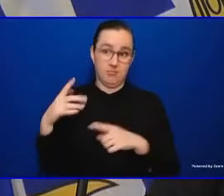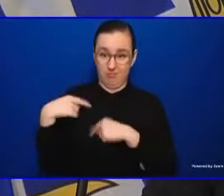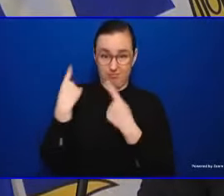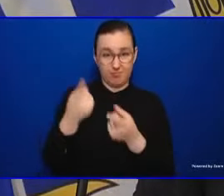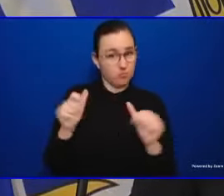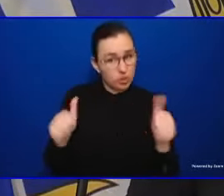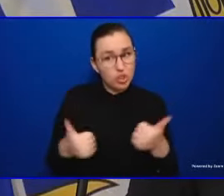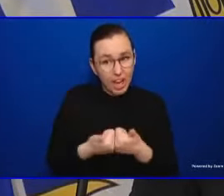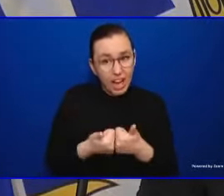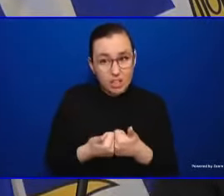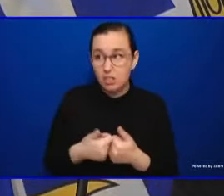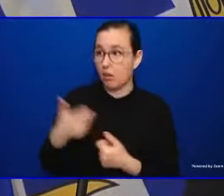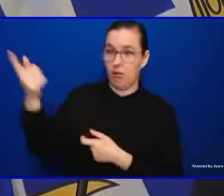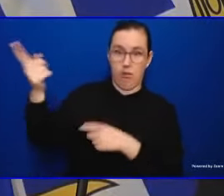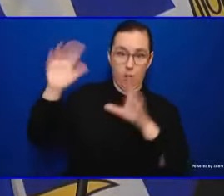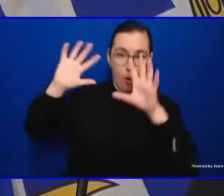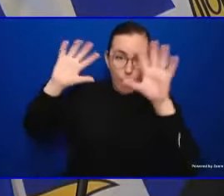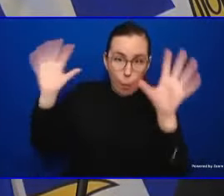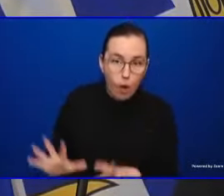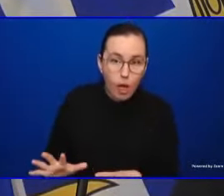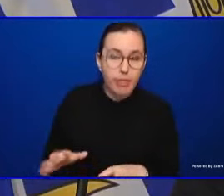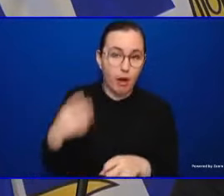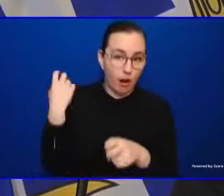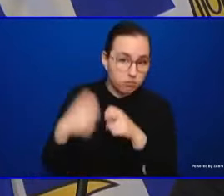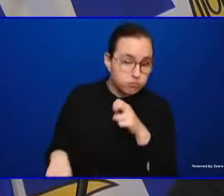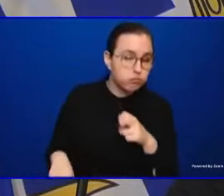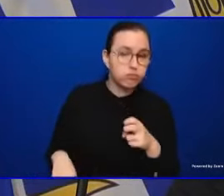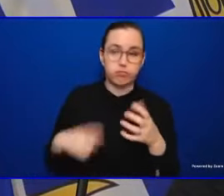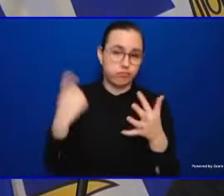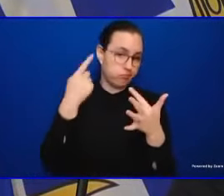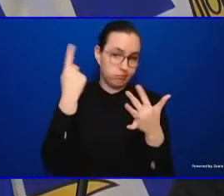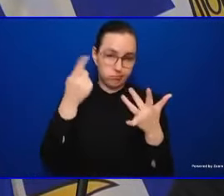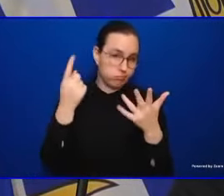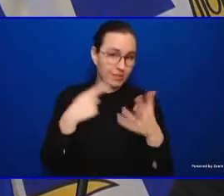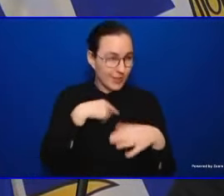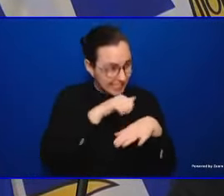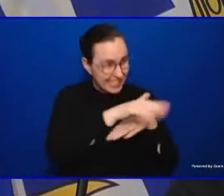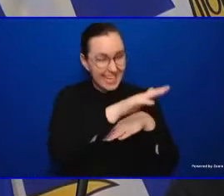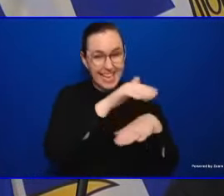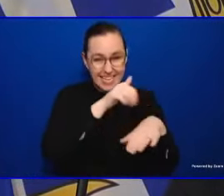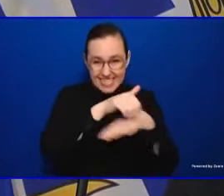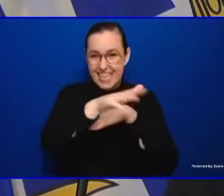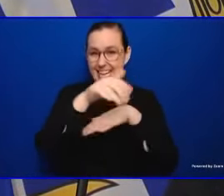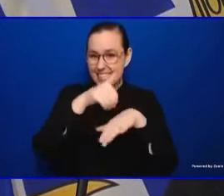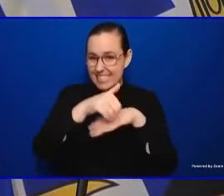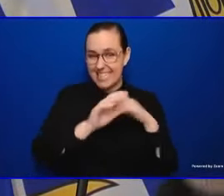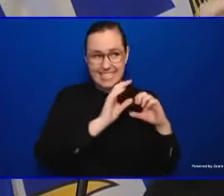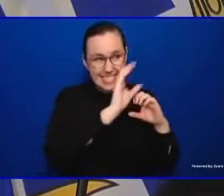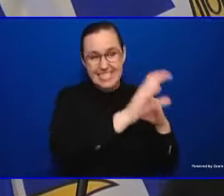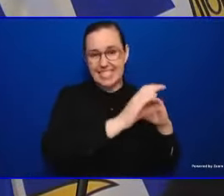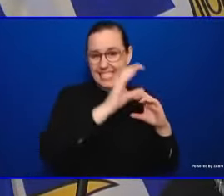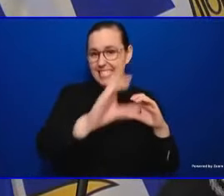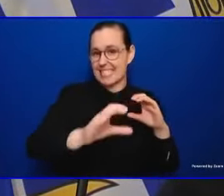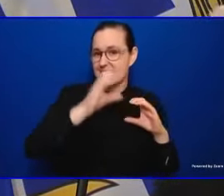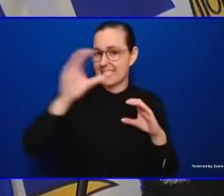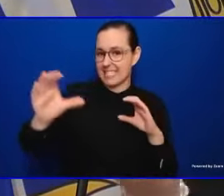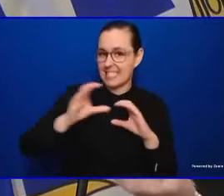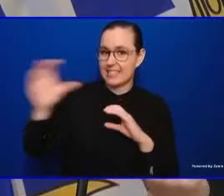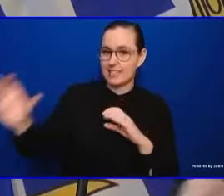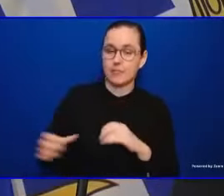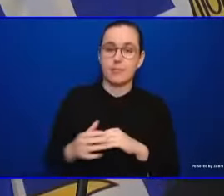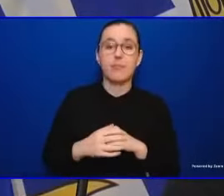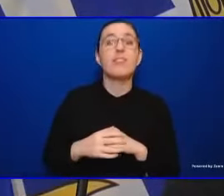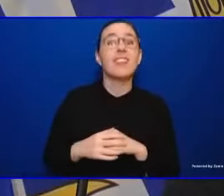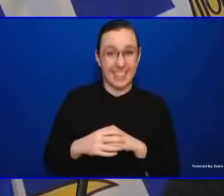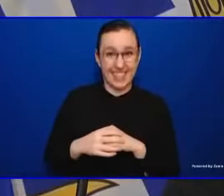that are too large to be used in an individual basis, and replacing the nasal pharyngeal swabs